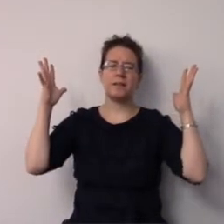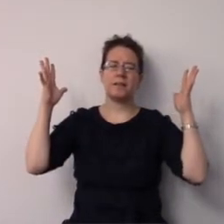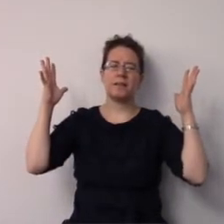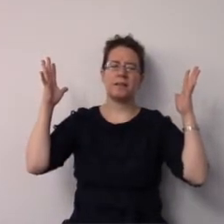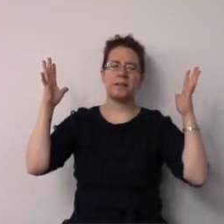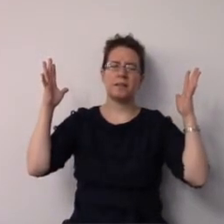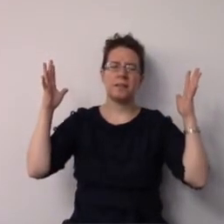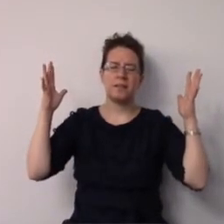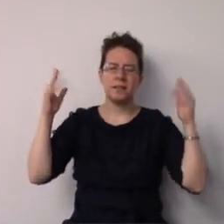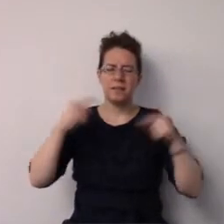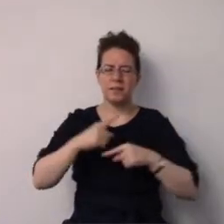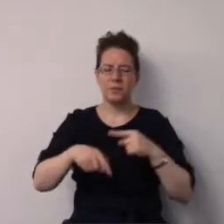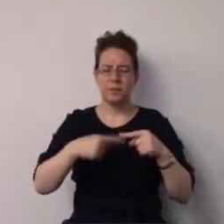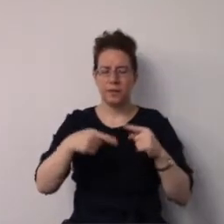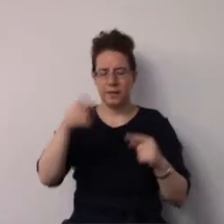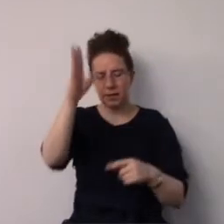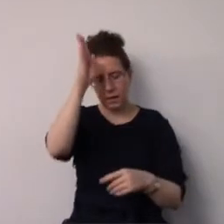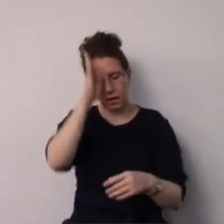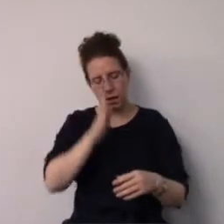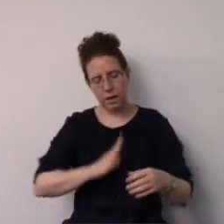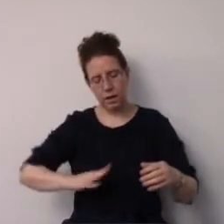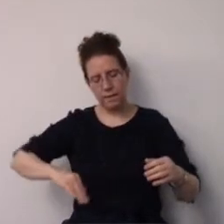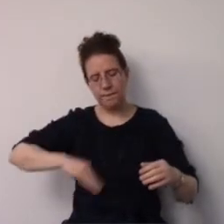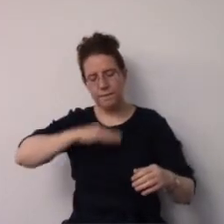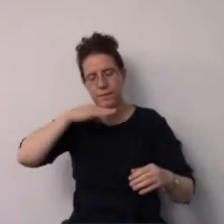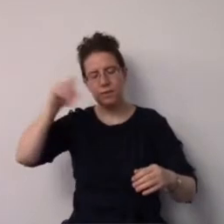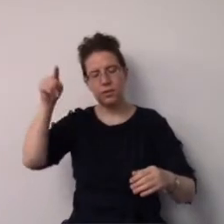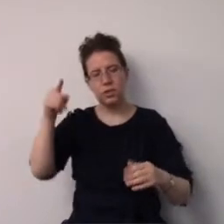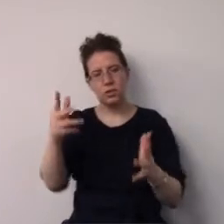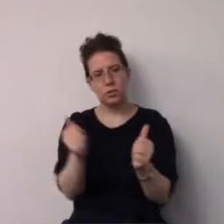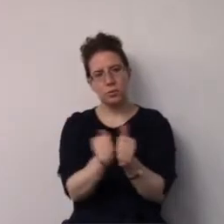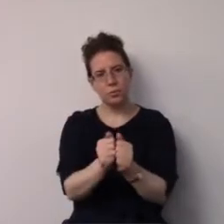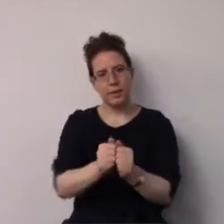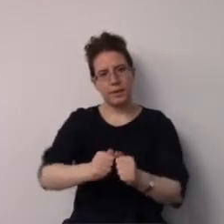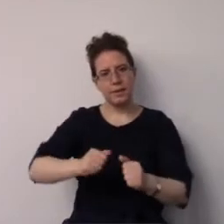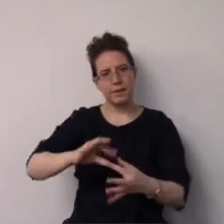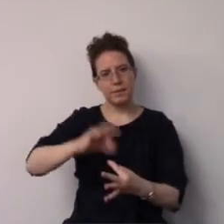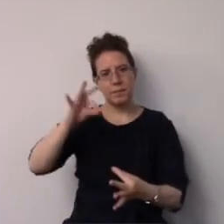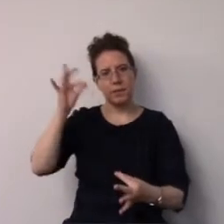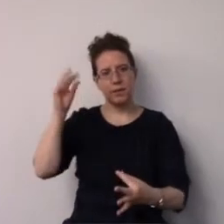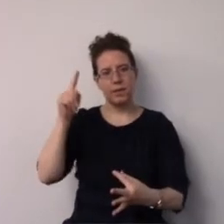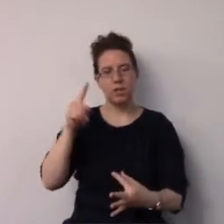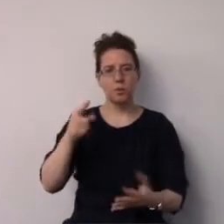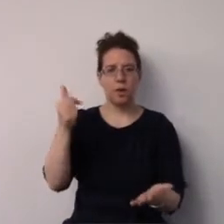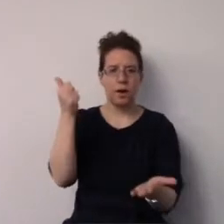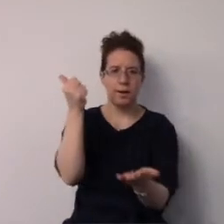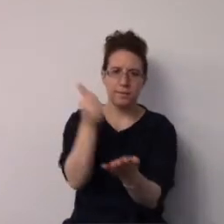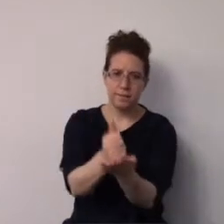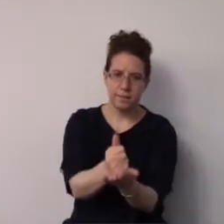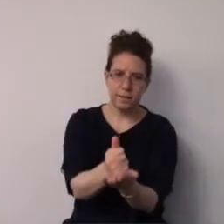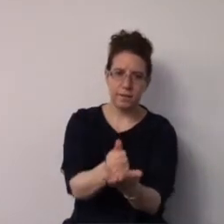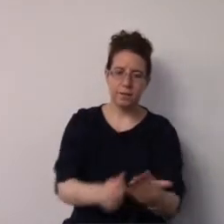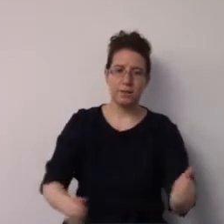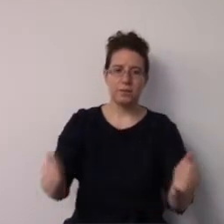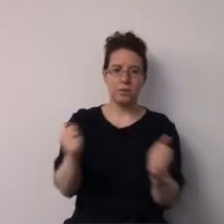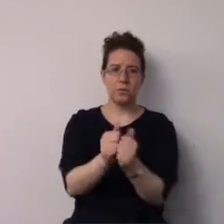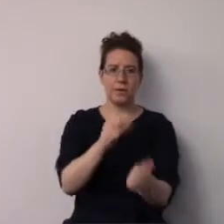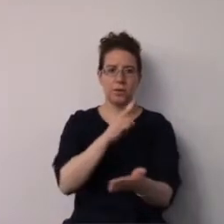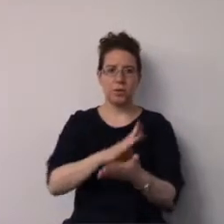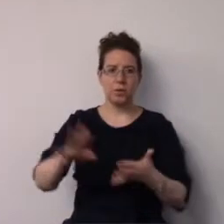sees. And there are heavenly spirits, angels, that see